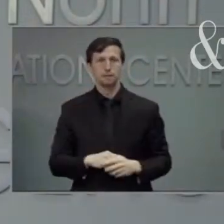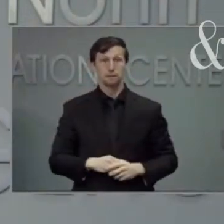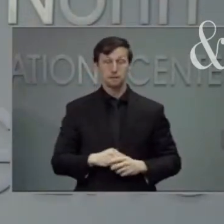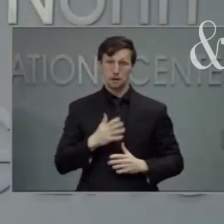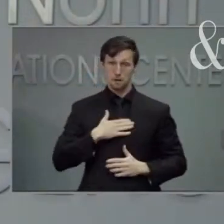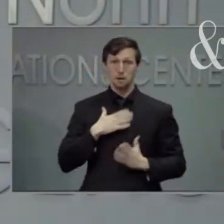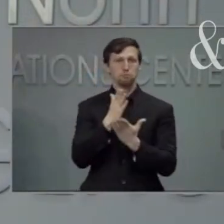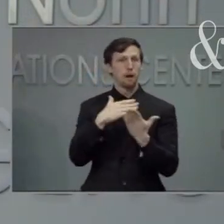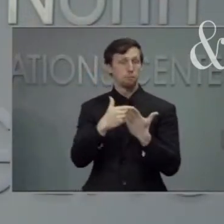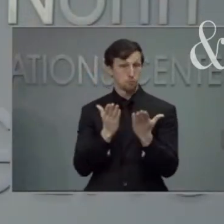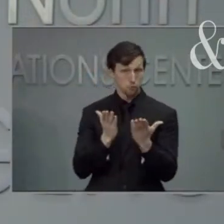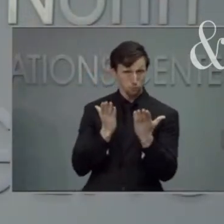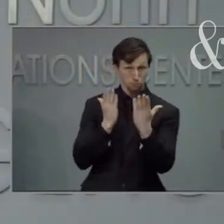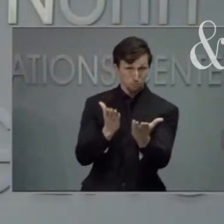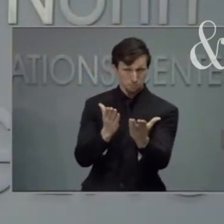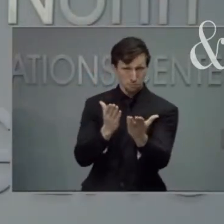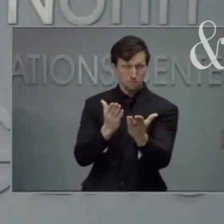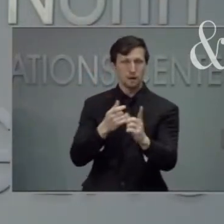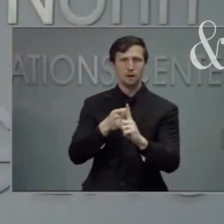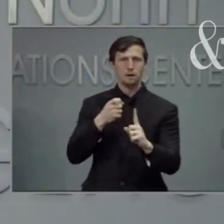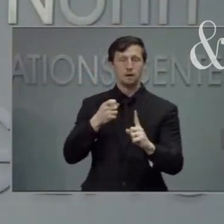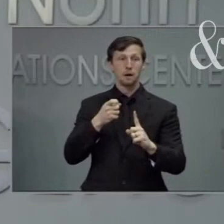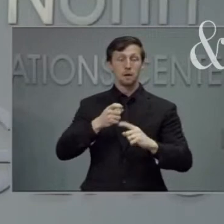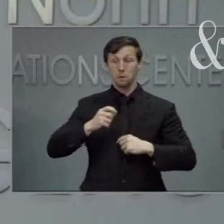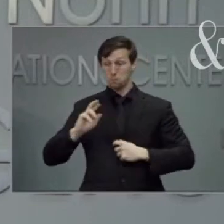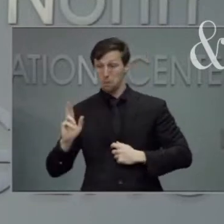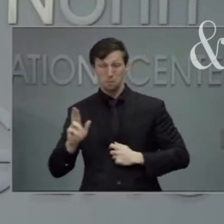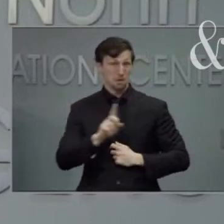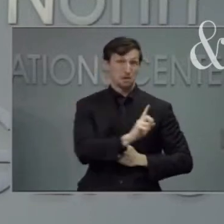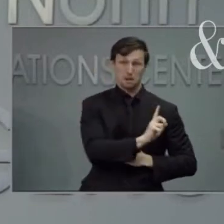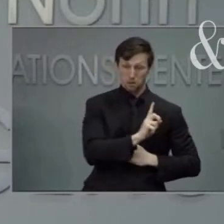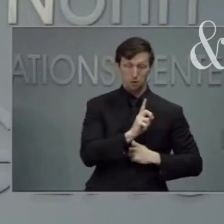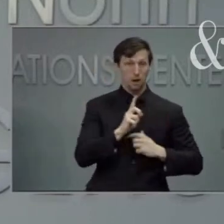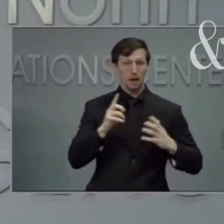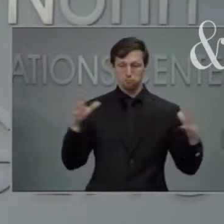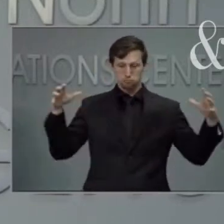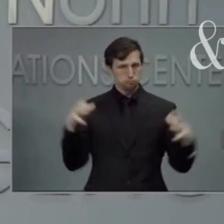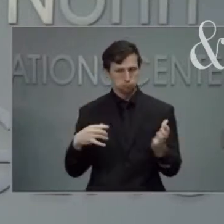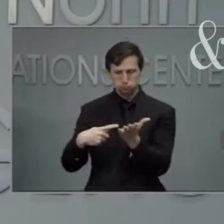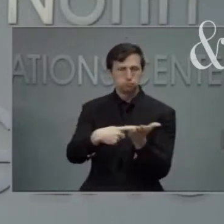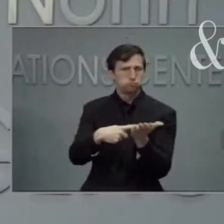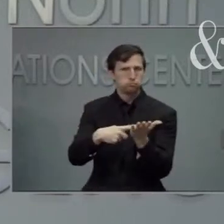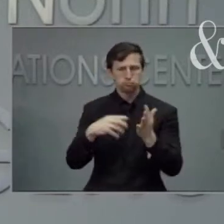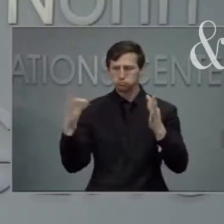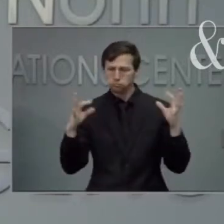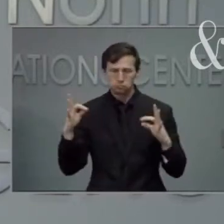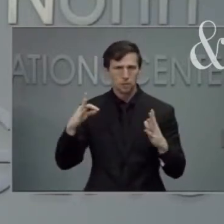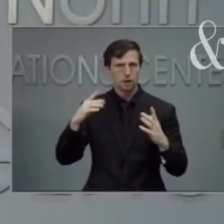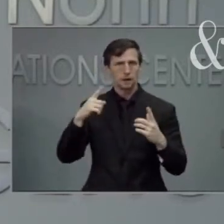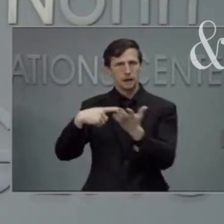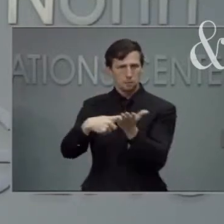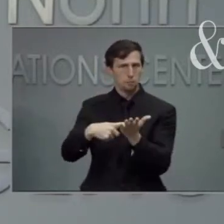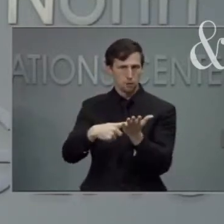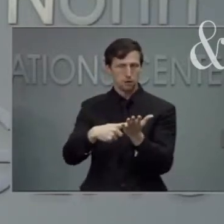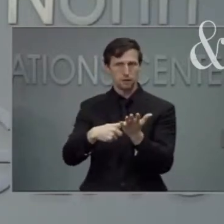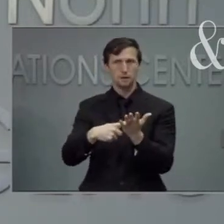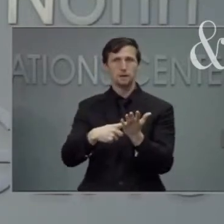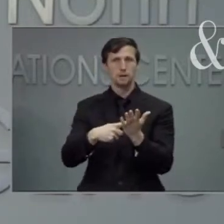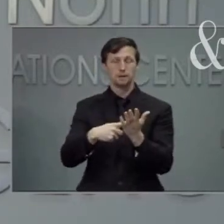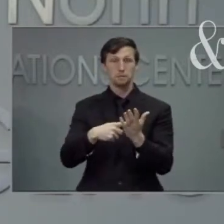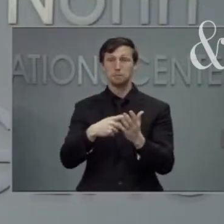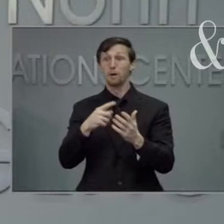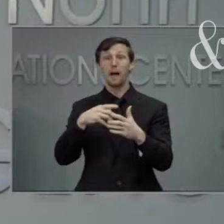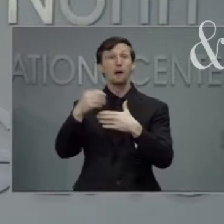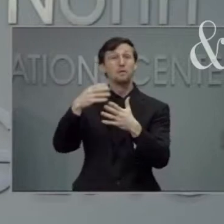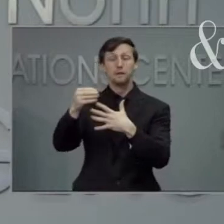after consultation and input from both Republican and Democratic elected legislators and leaders,